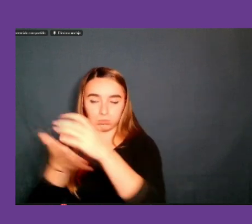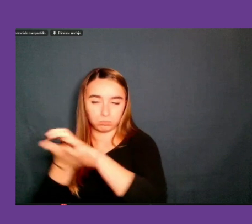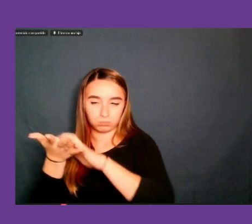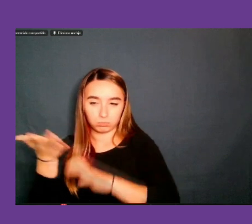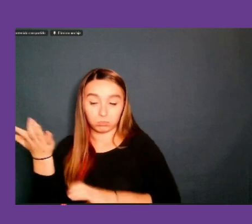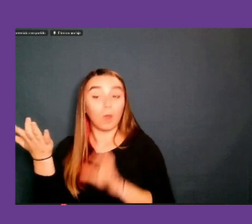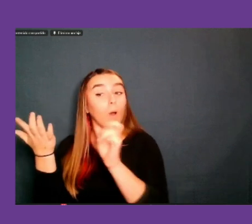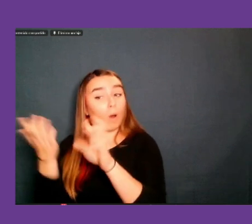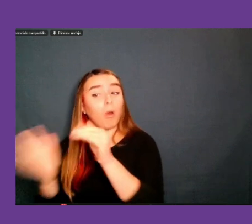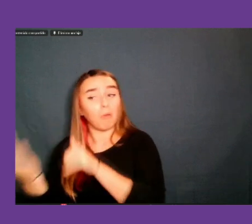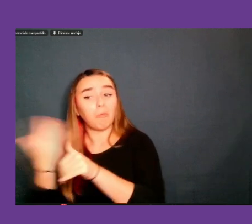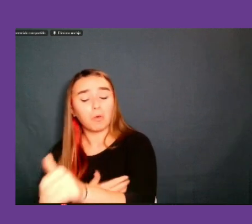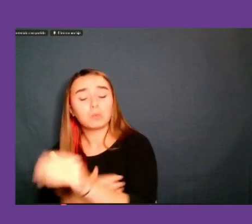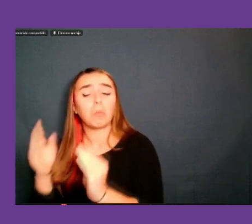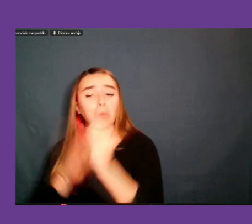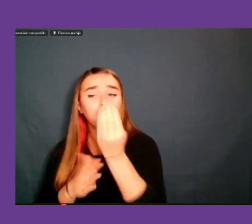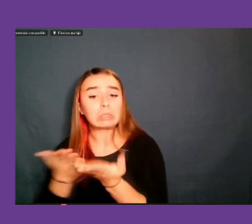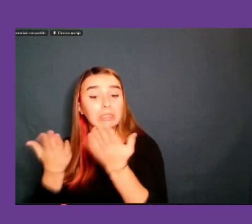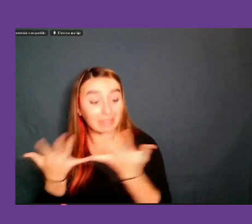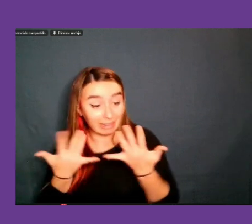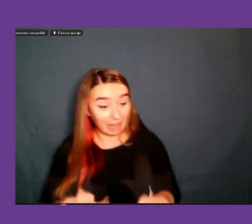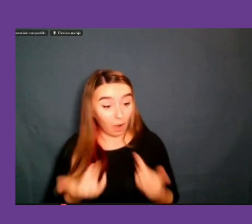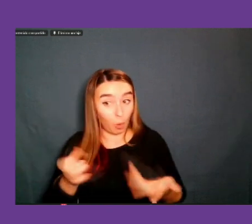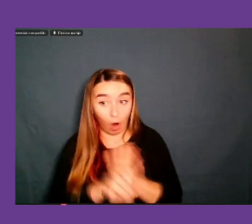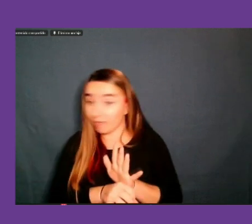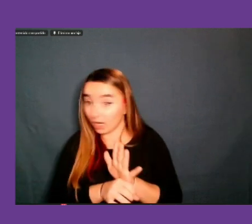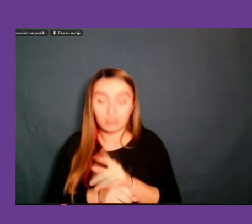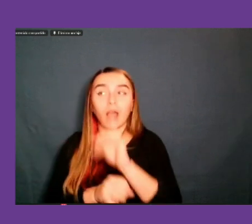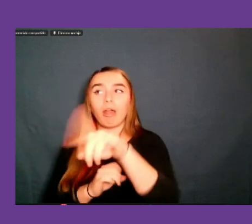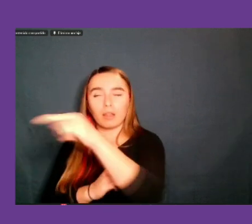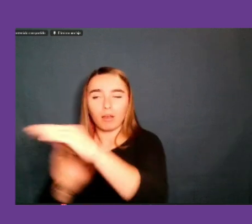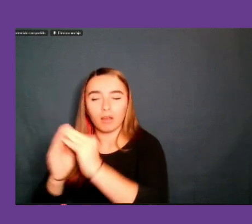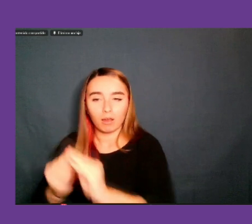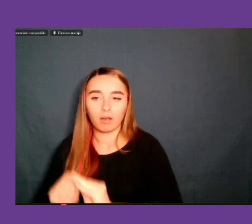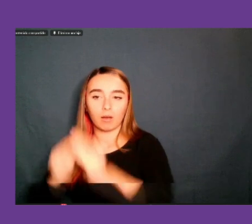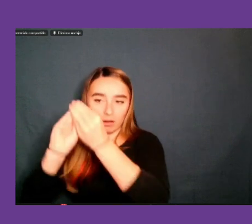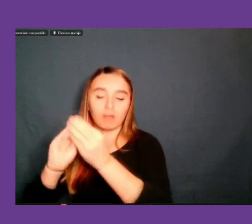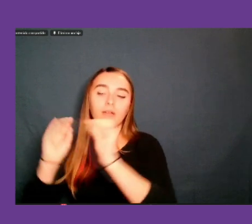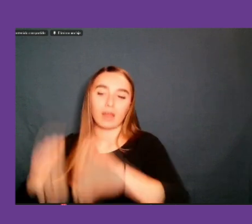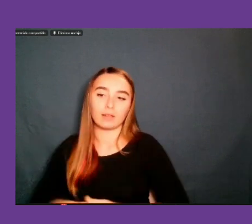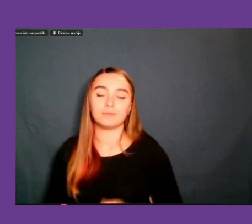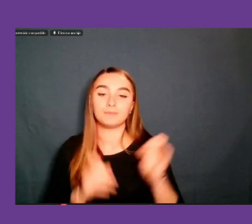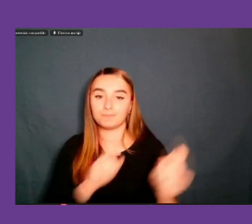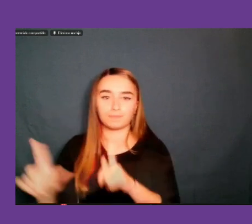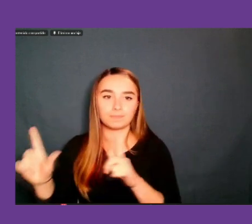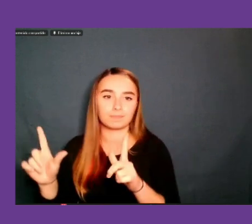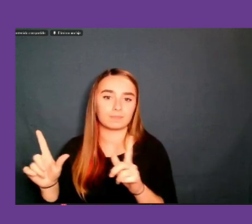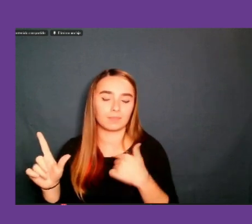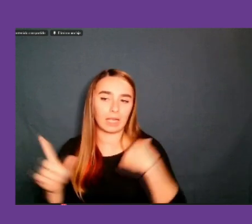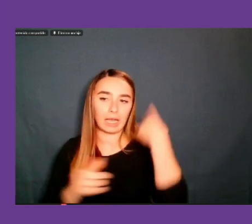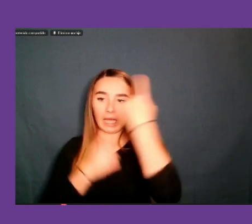other products and services which are not covered by the European Accessibility Act. So next slide, and I think I